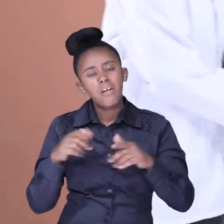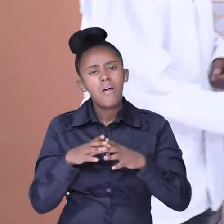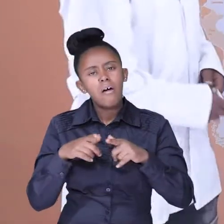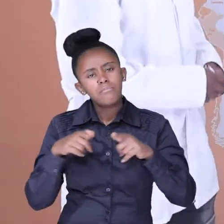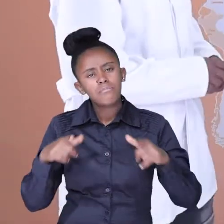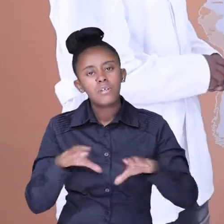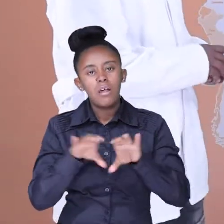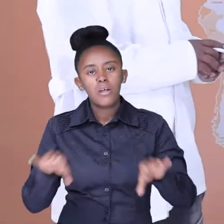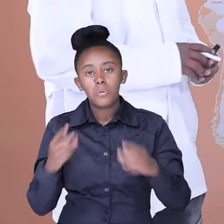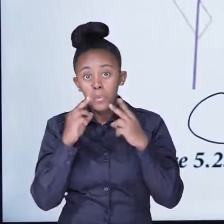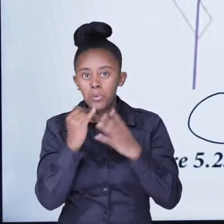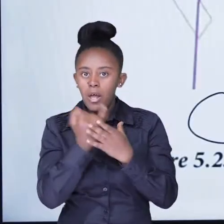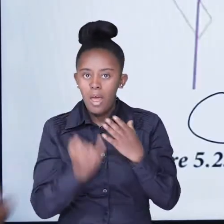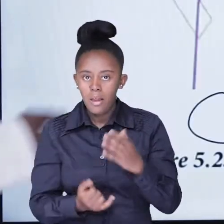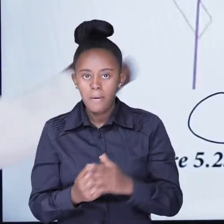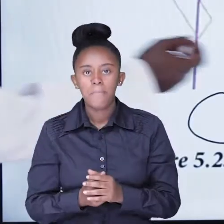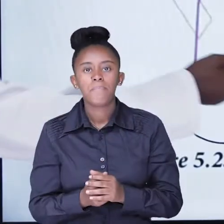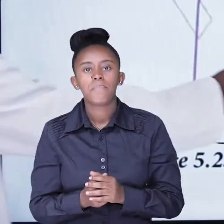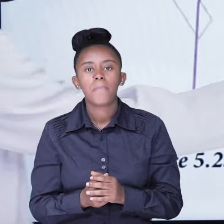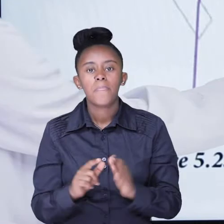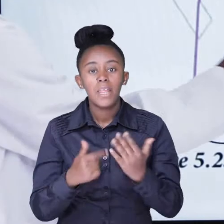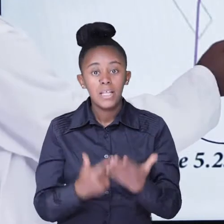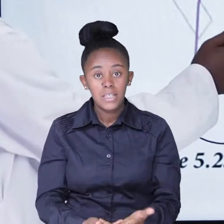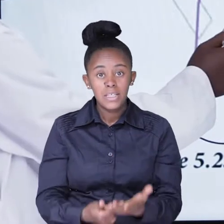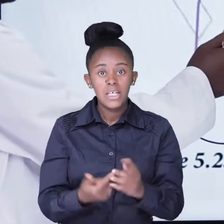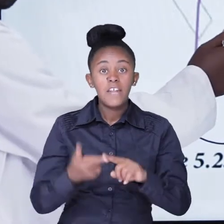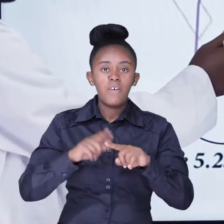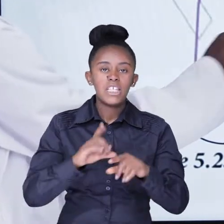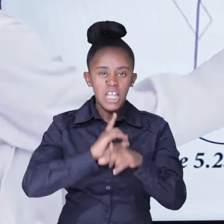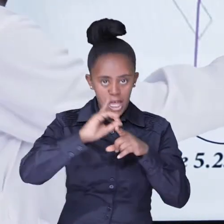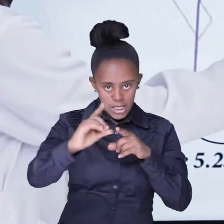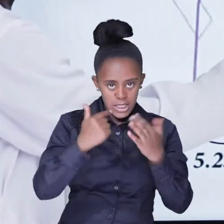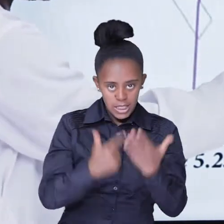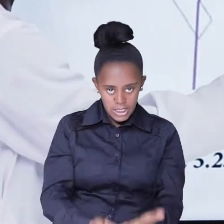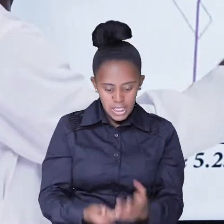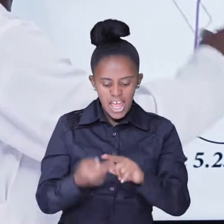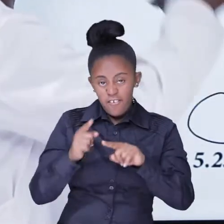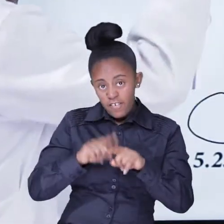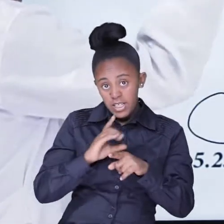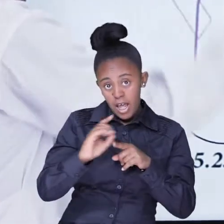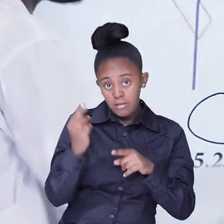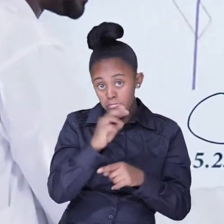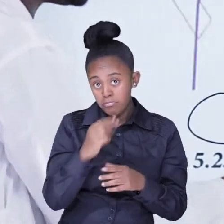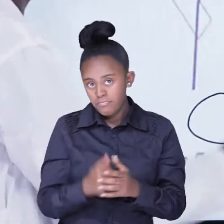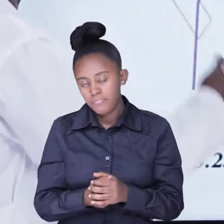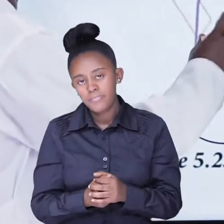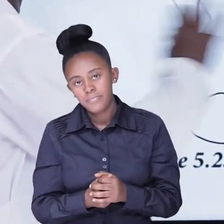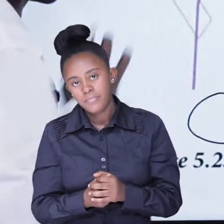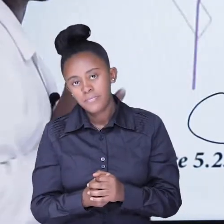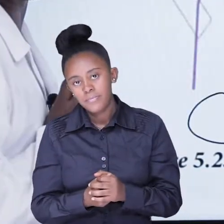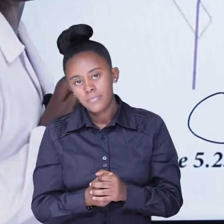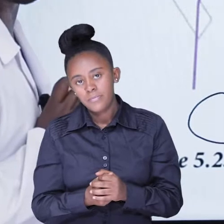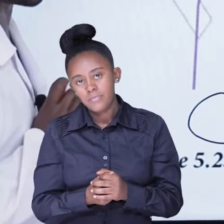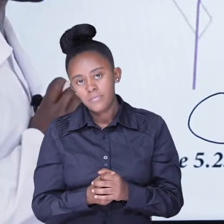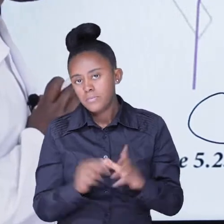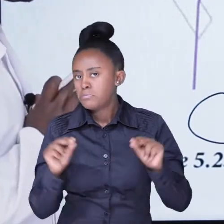flow. Look at the diagram. This is at reverse direction. In this reverse direction or reverse bias, no